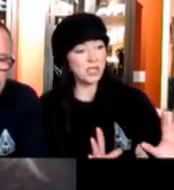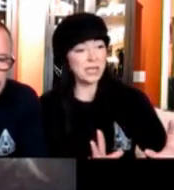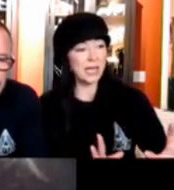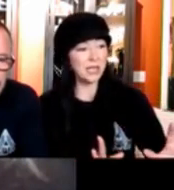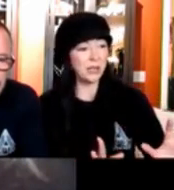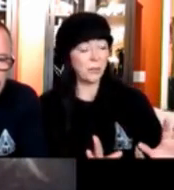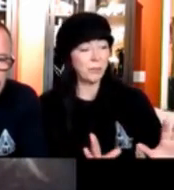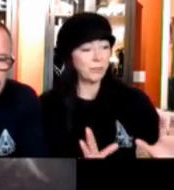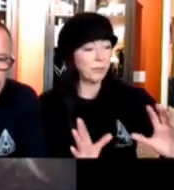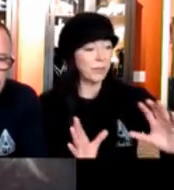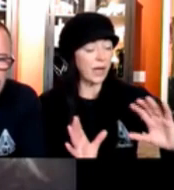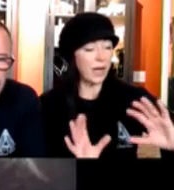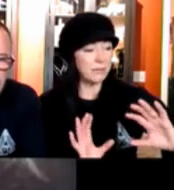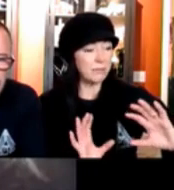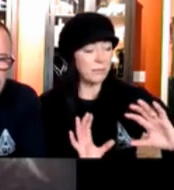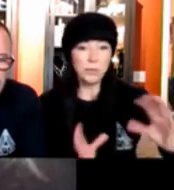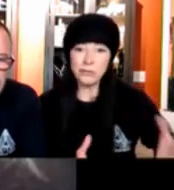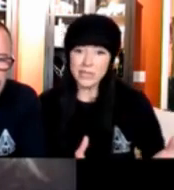was mentioned that,